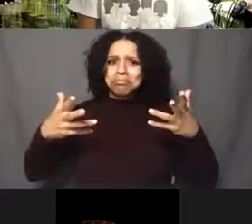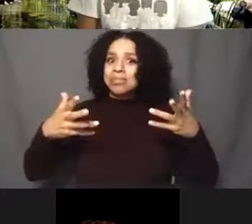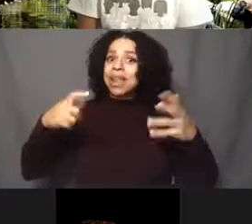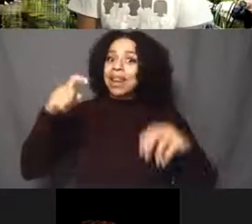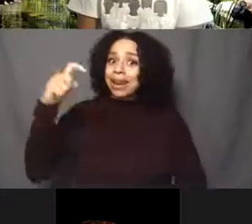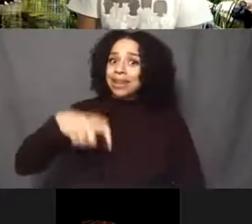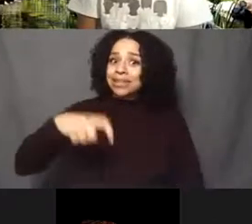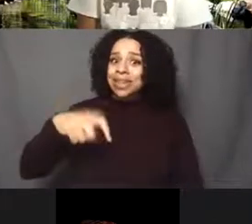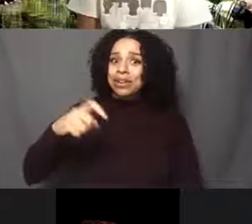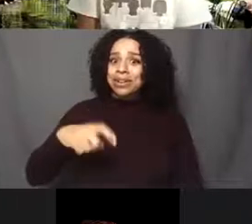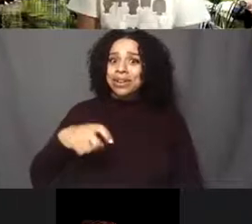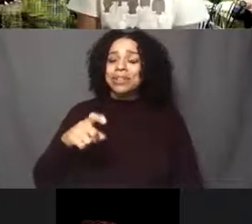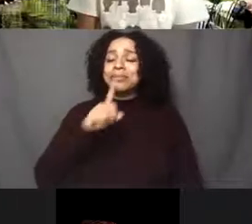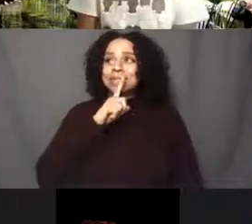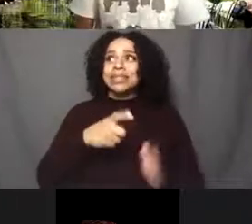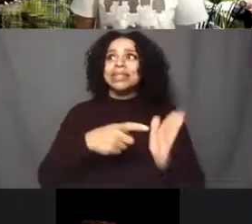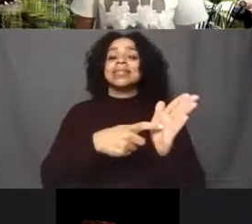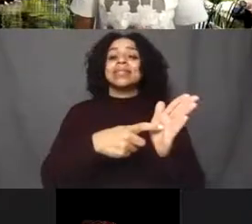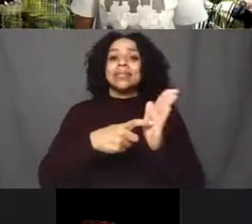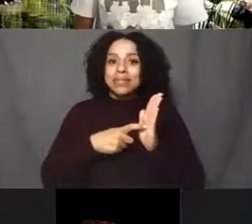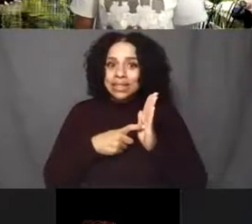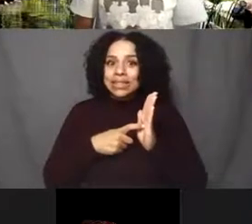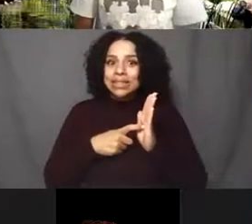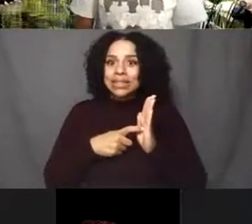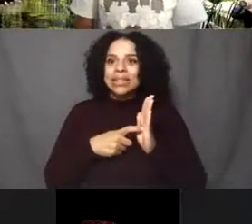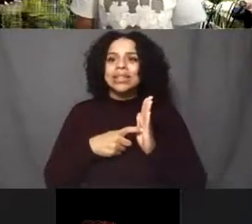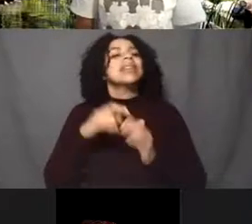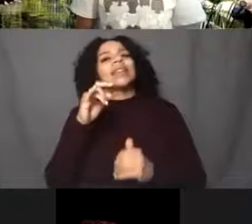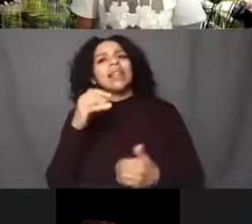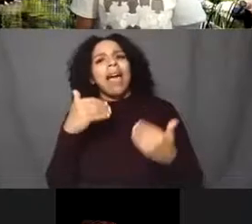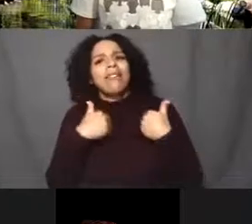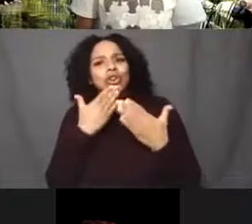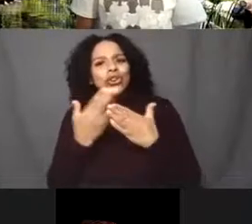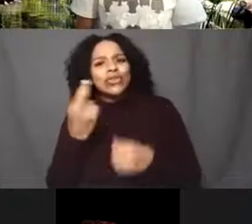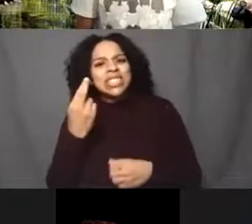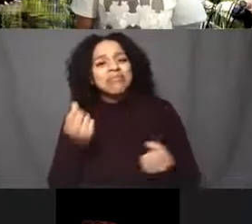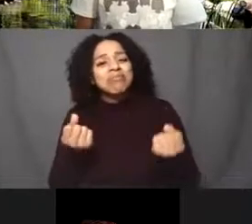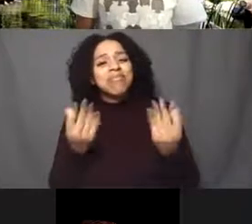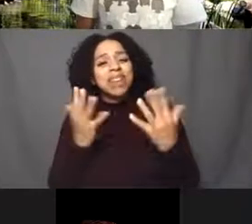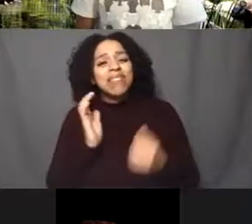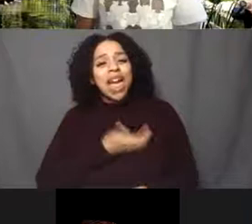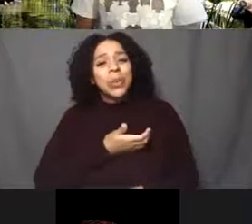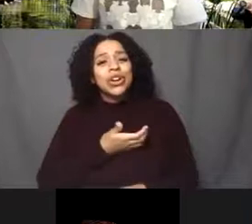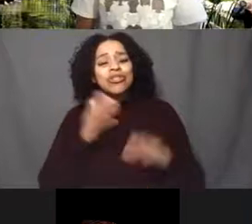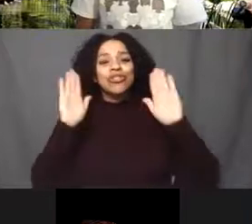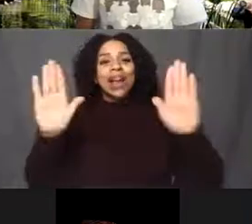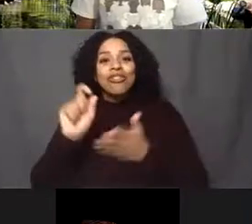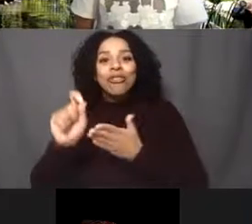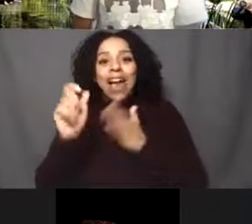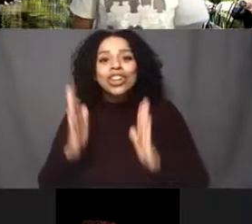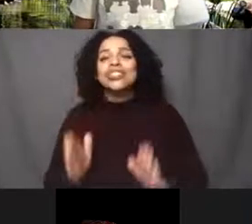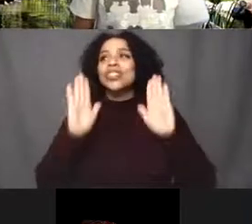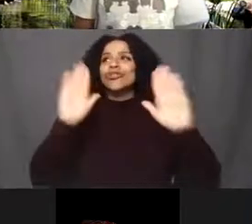so many of our great kind of fighters and thinkers don't live into old age because of